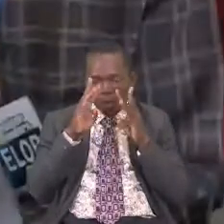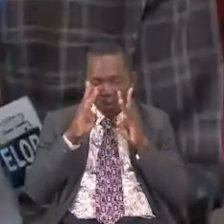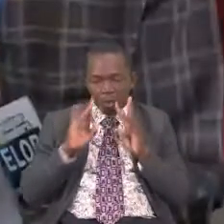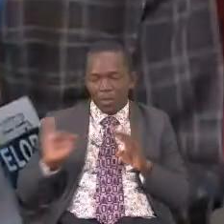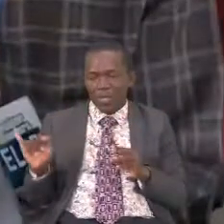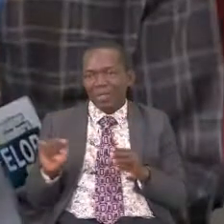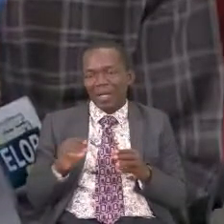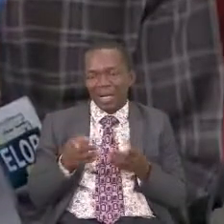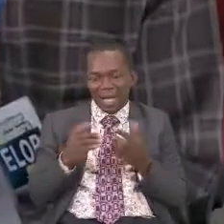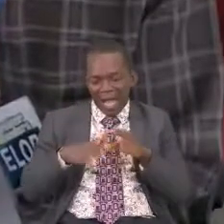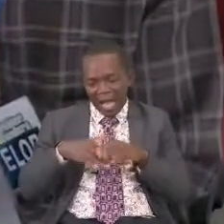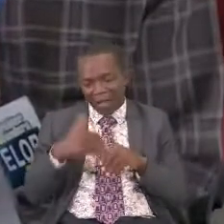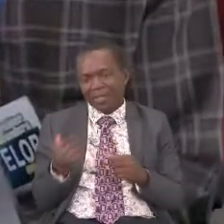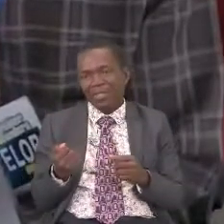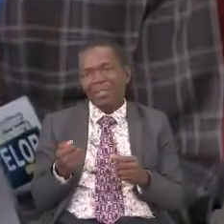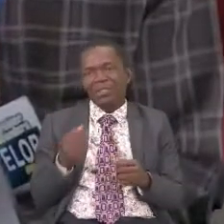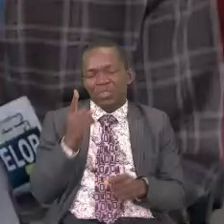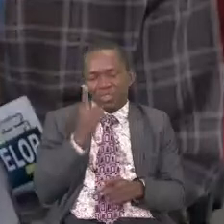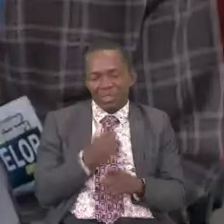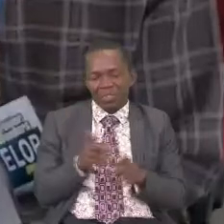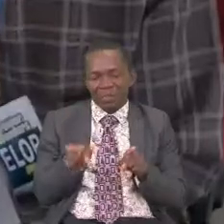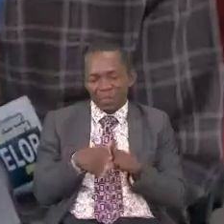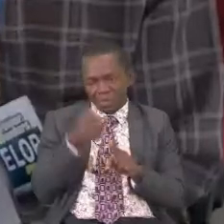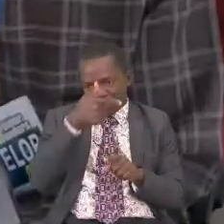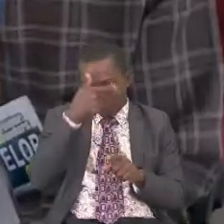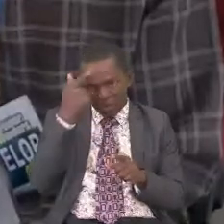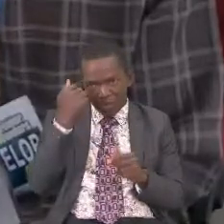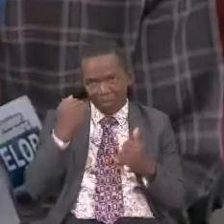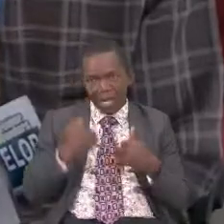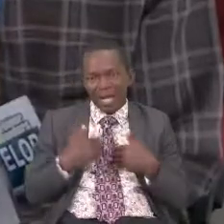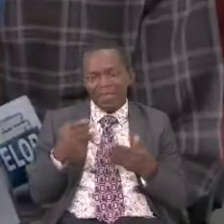aloud, whatever, because you have singing faith. Look at